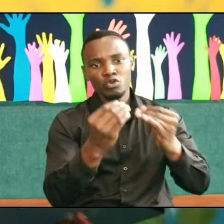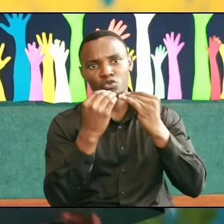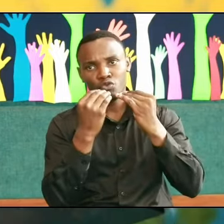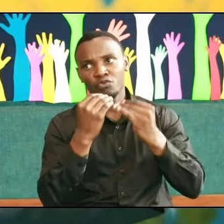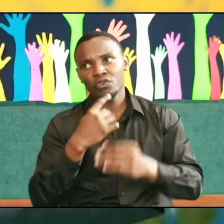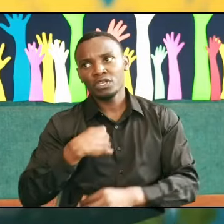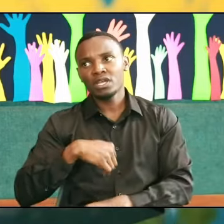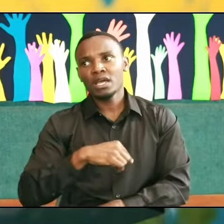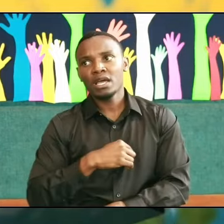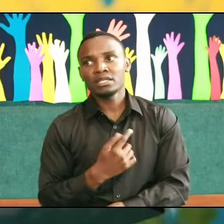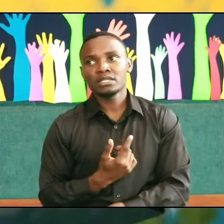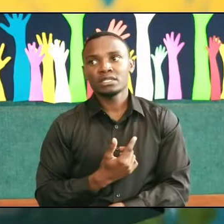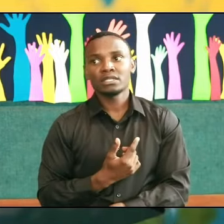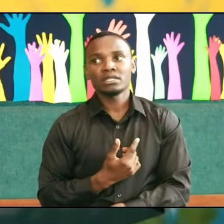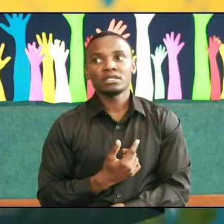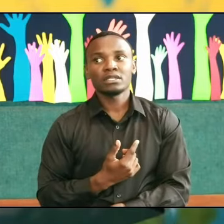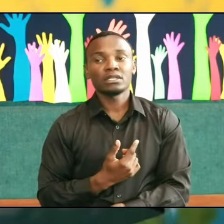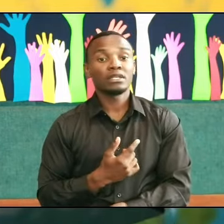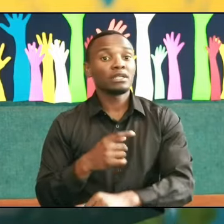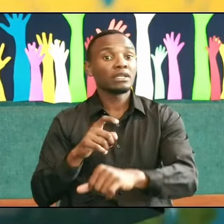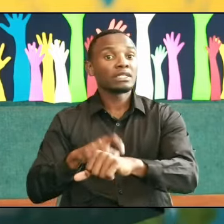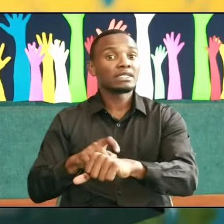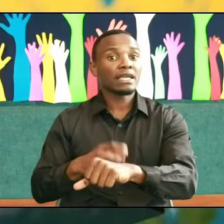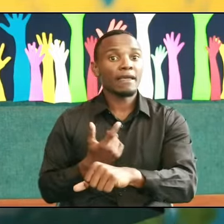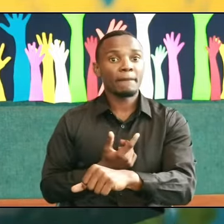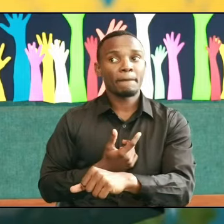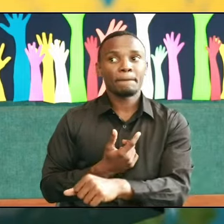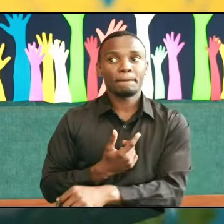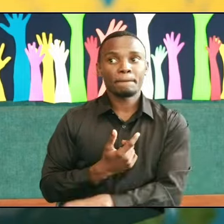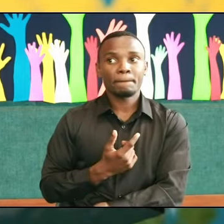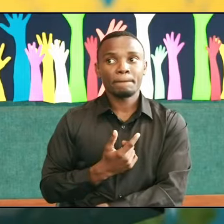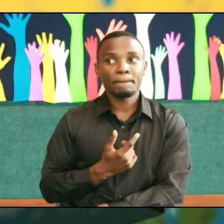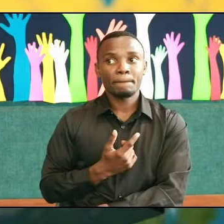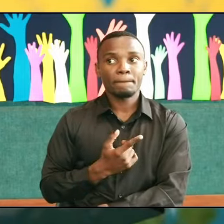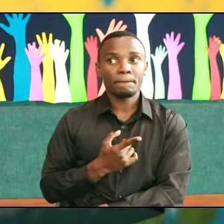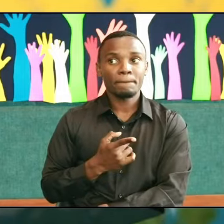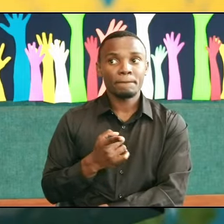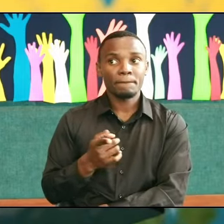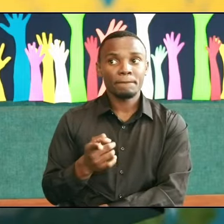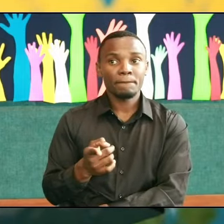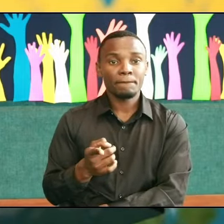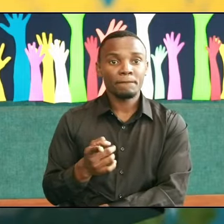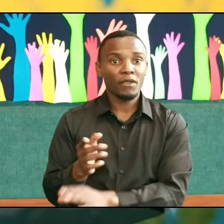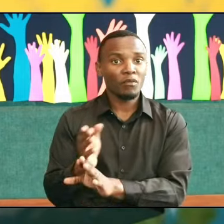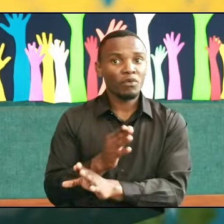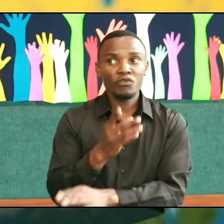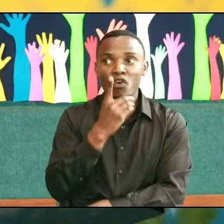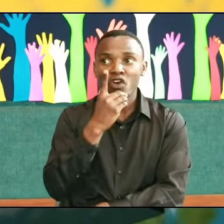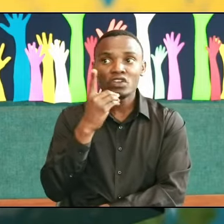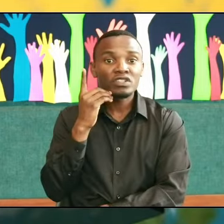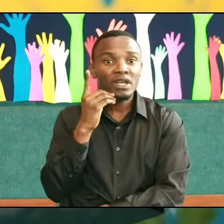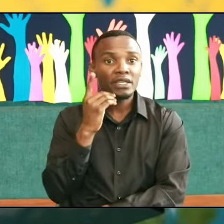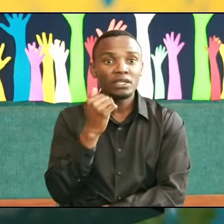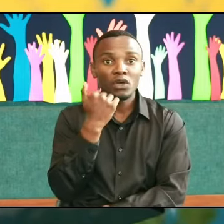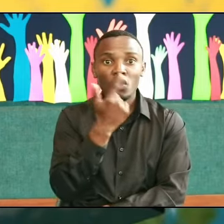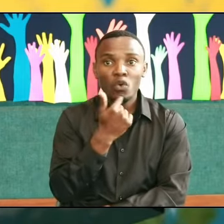Unclean animals. When the brook dried up, what happened? Before it dried up, who was feeding